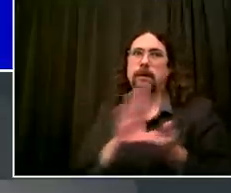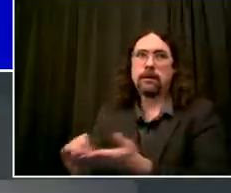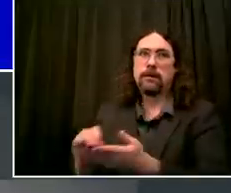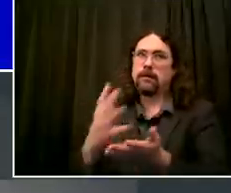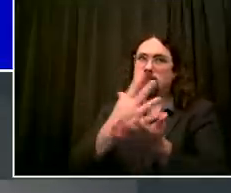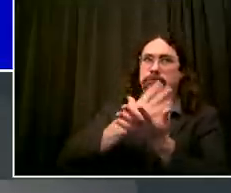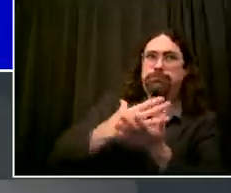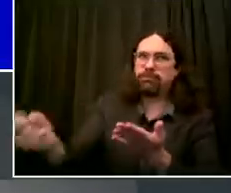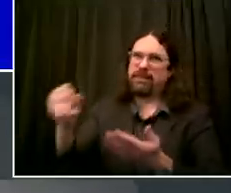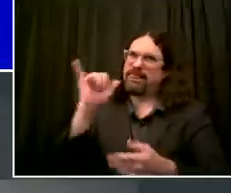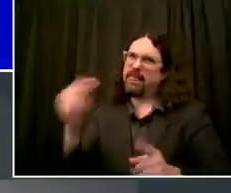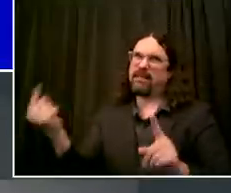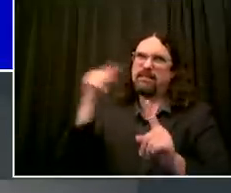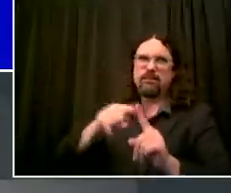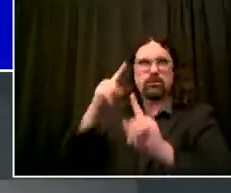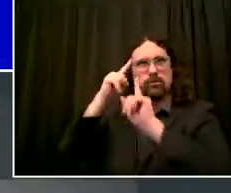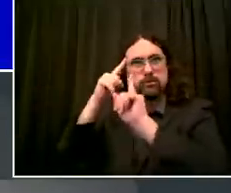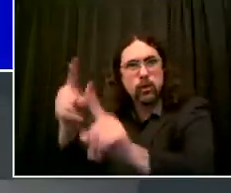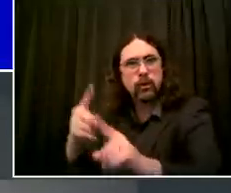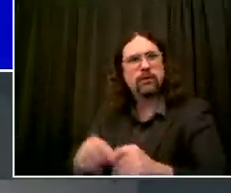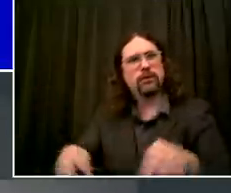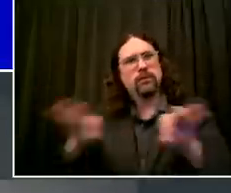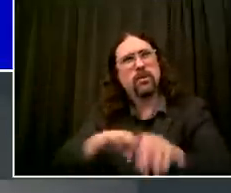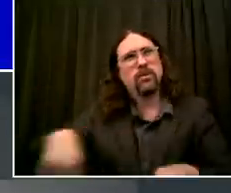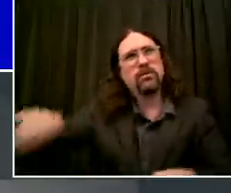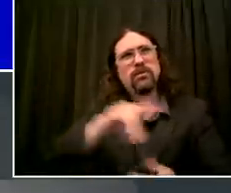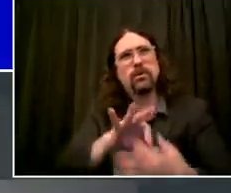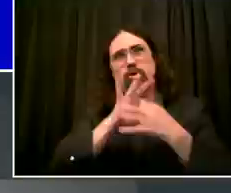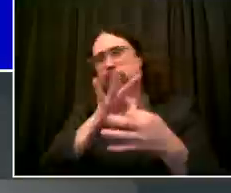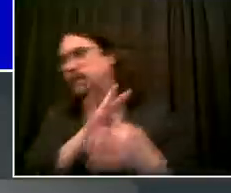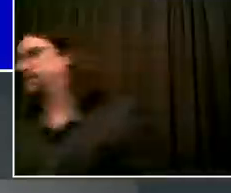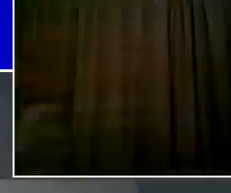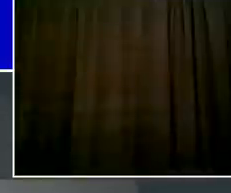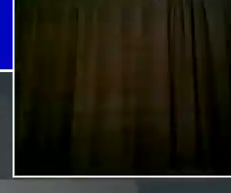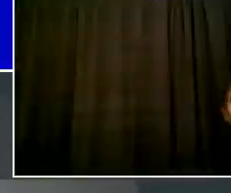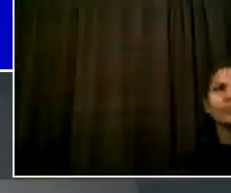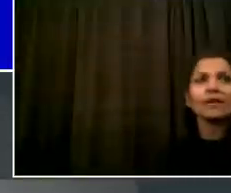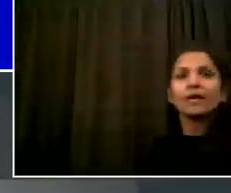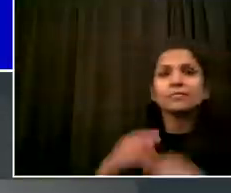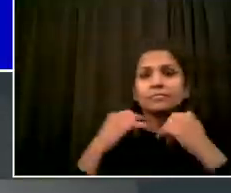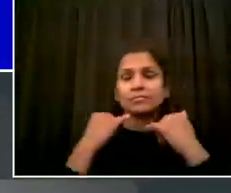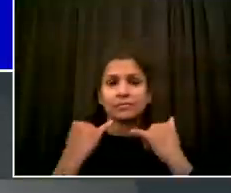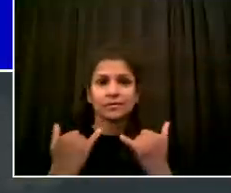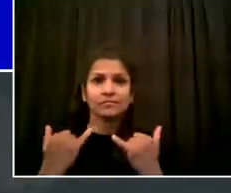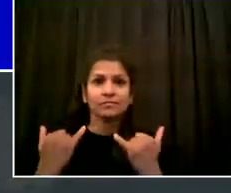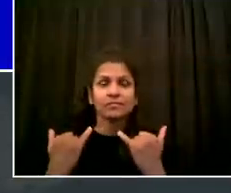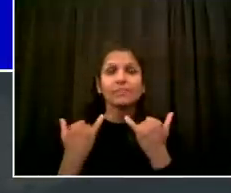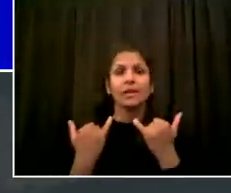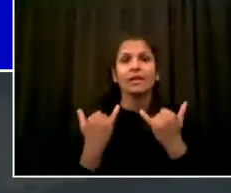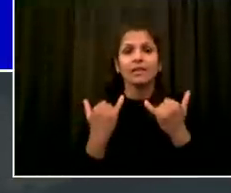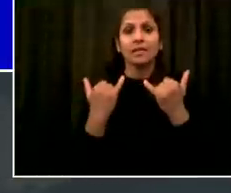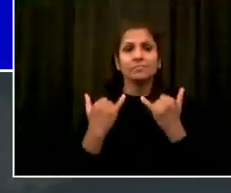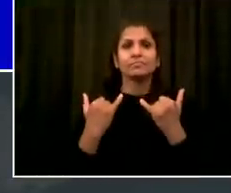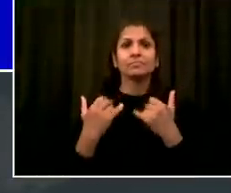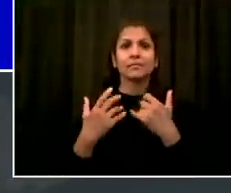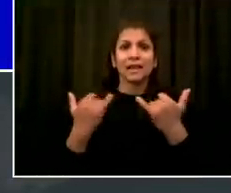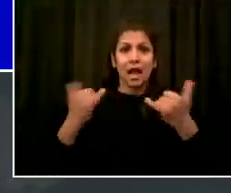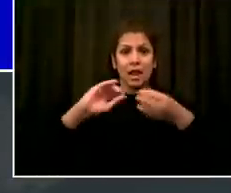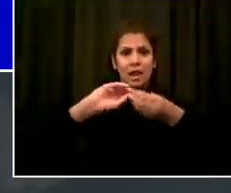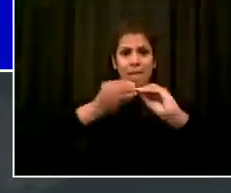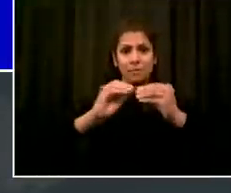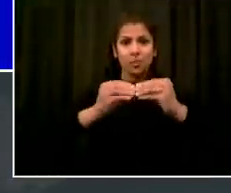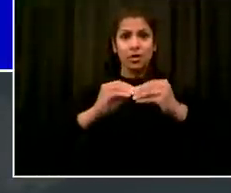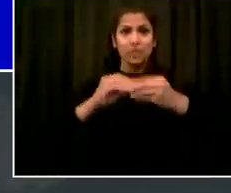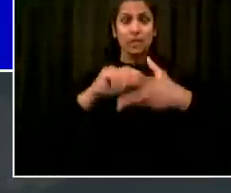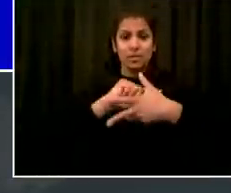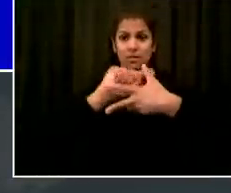game. Let me talk to you about our thresholds, our indicators that we talk about each day to tell you where we are